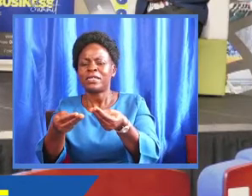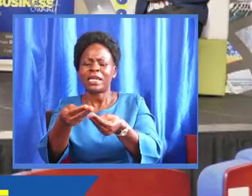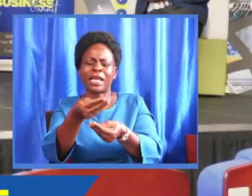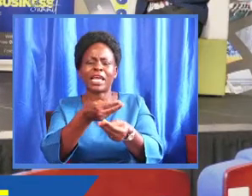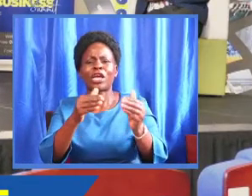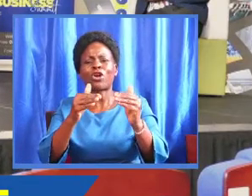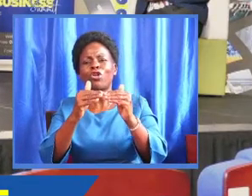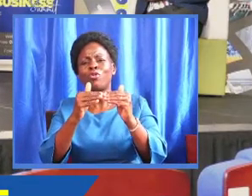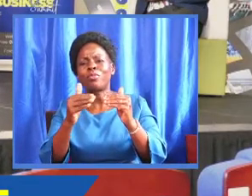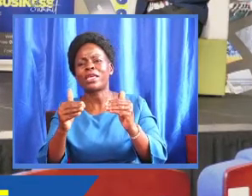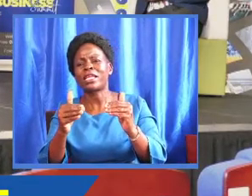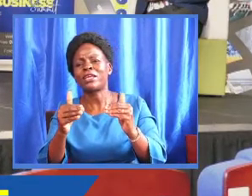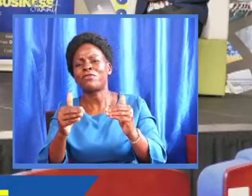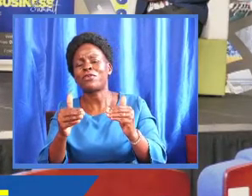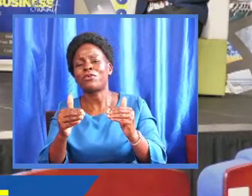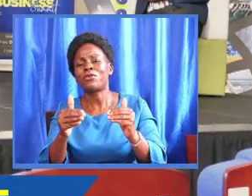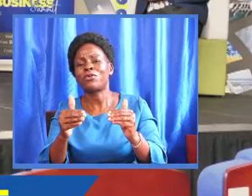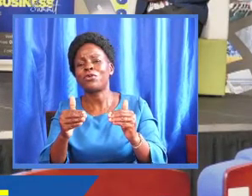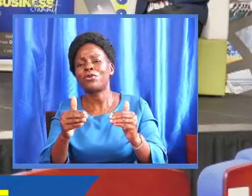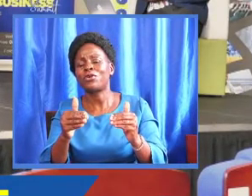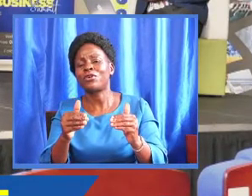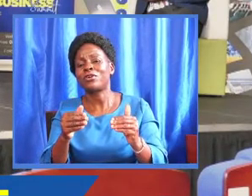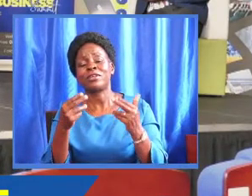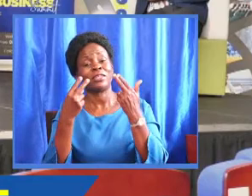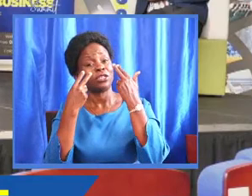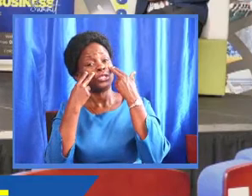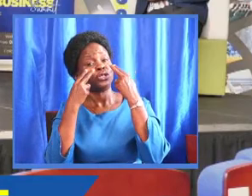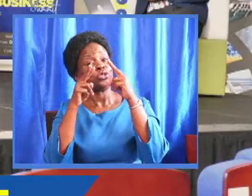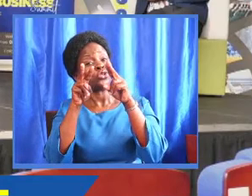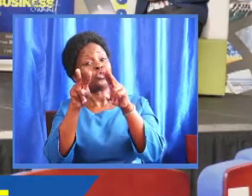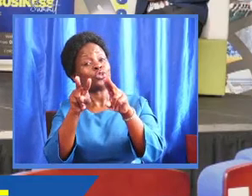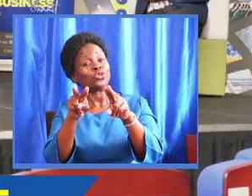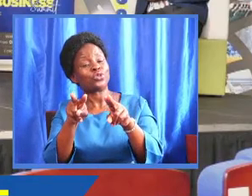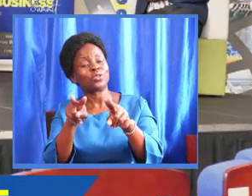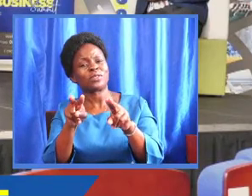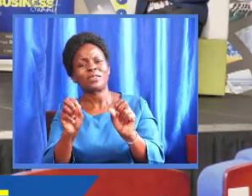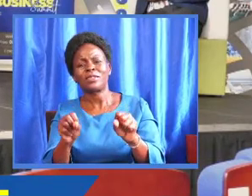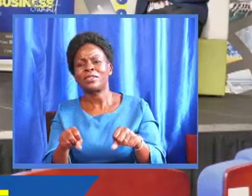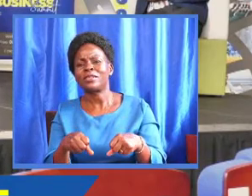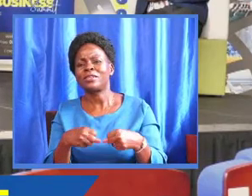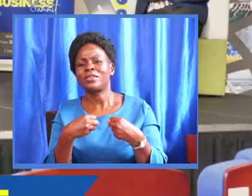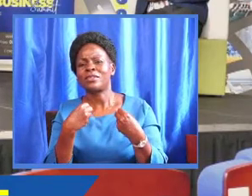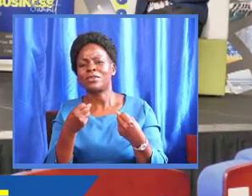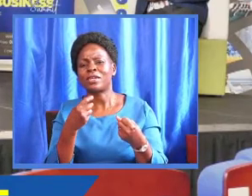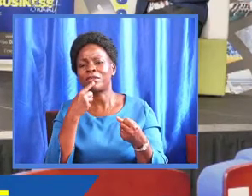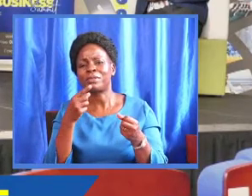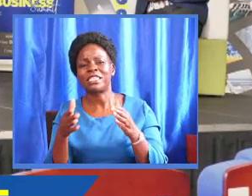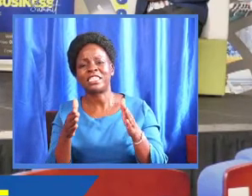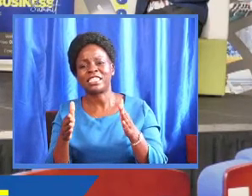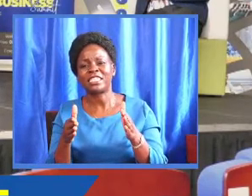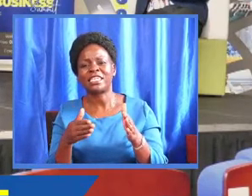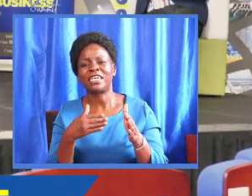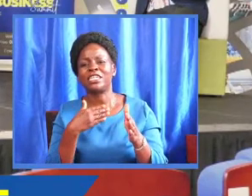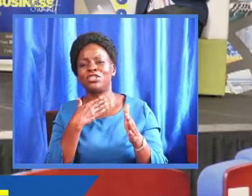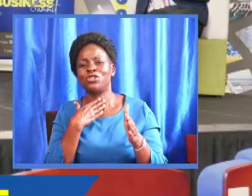level or whatever you want to call it. You see, you can't be in a certain income level and you want to